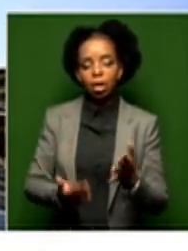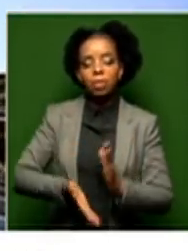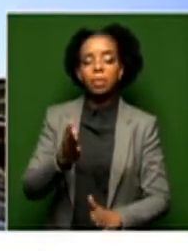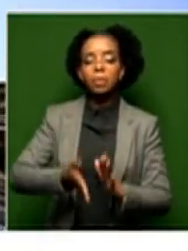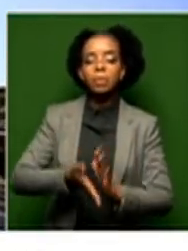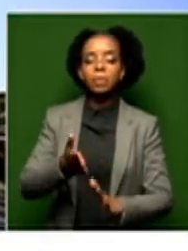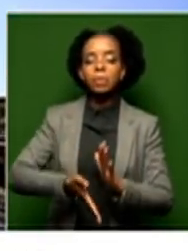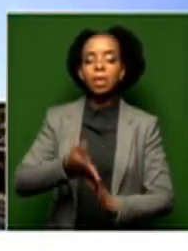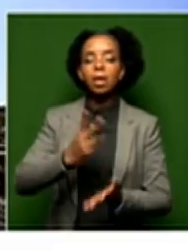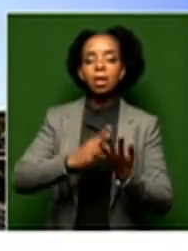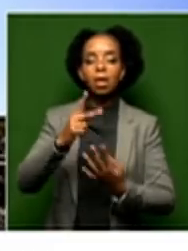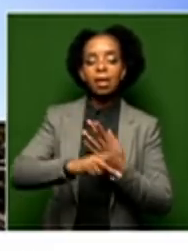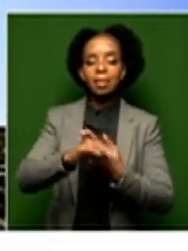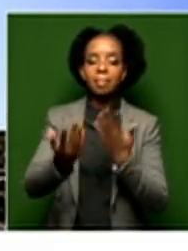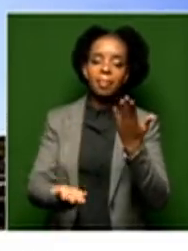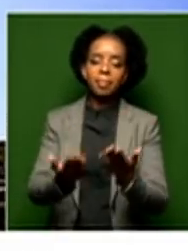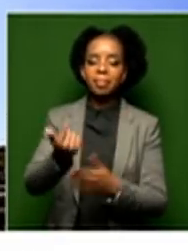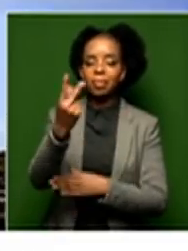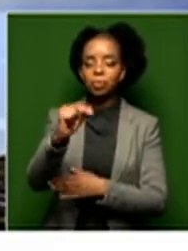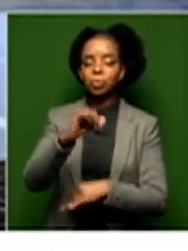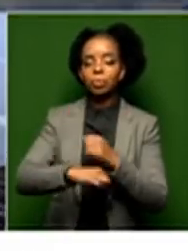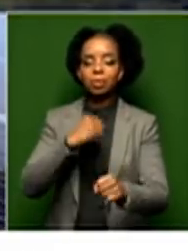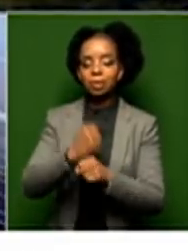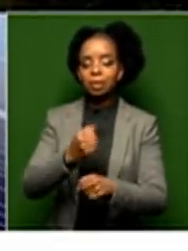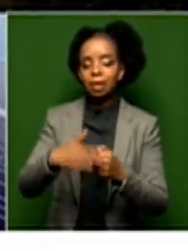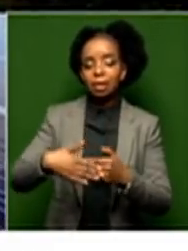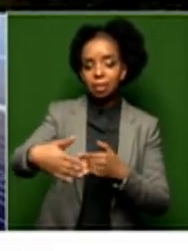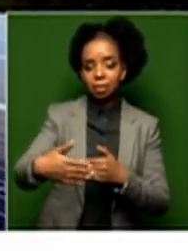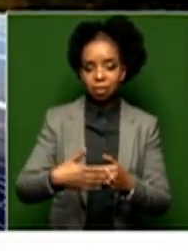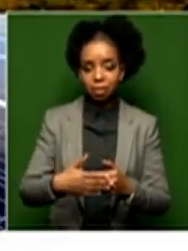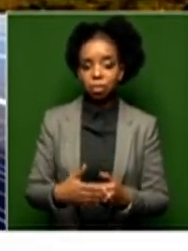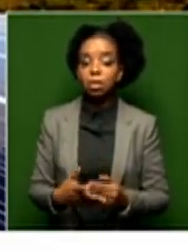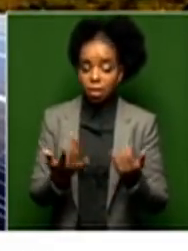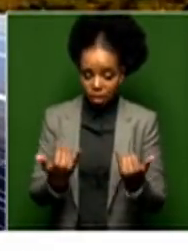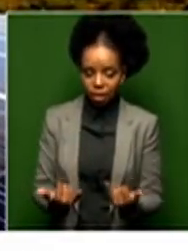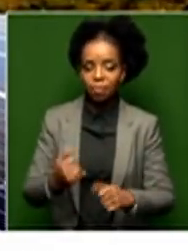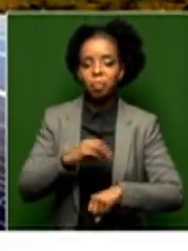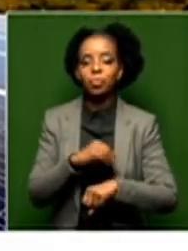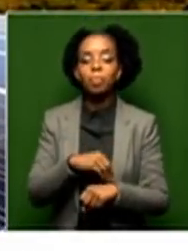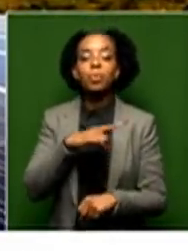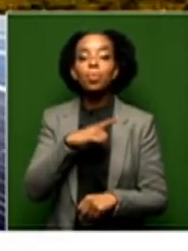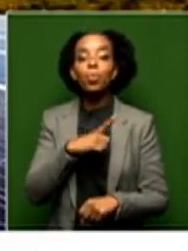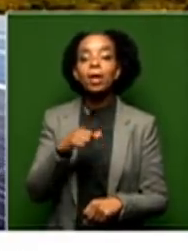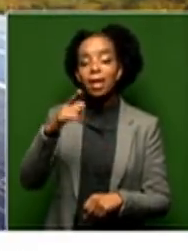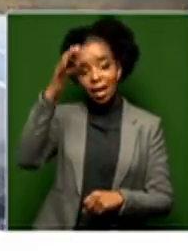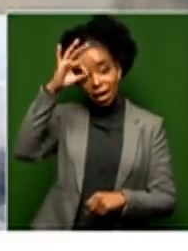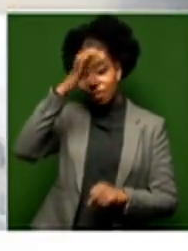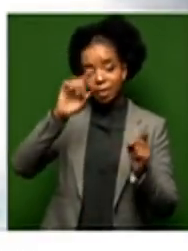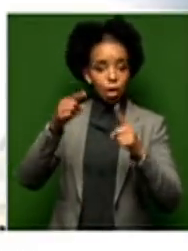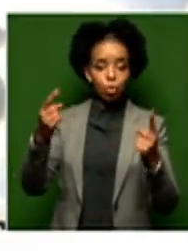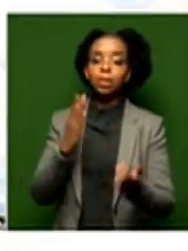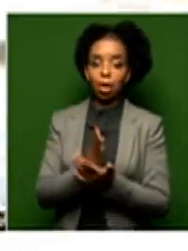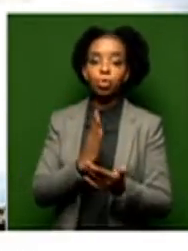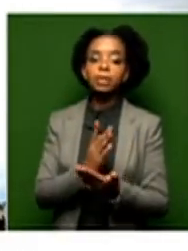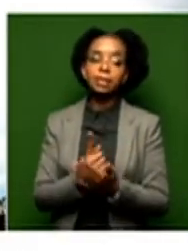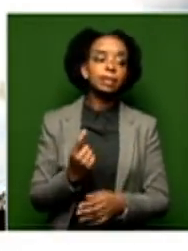years. This at the moment presents a problem because government is reluctant to provide these guarantees. The way around this, of